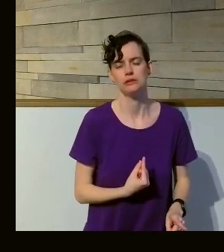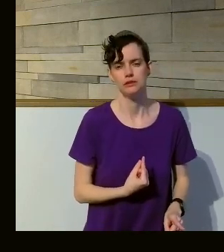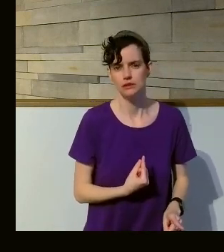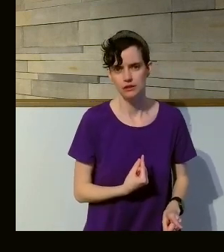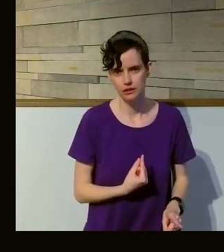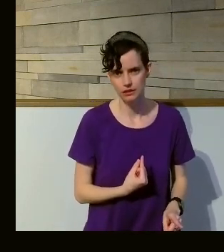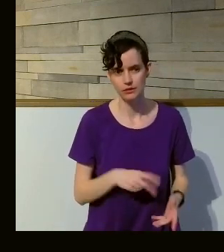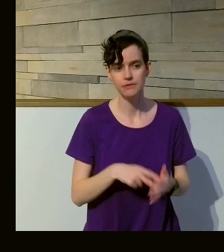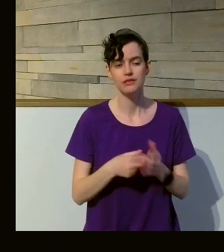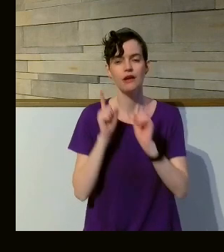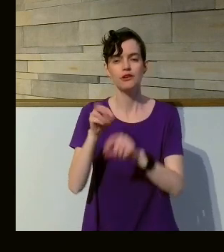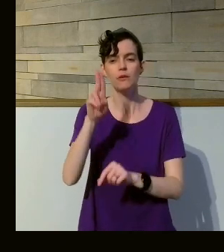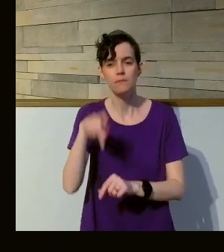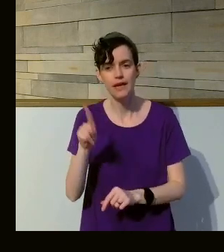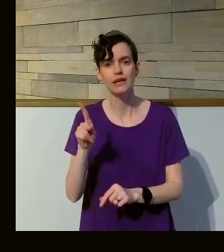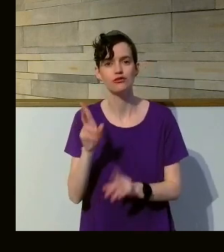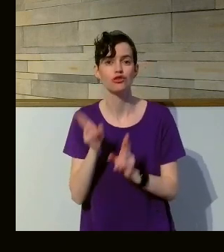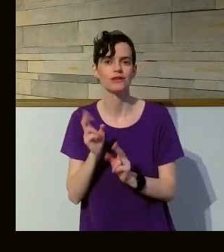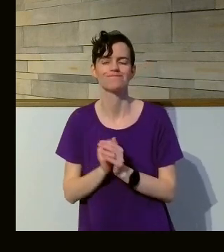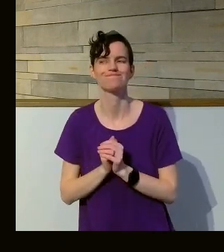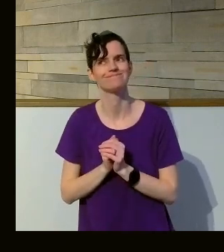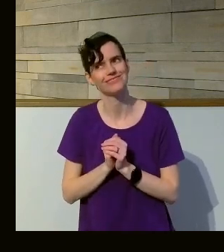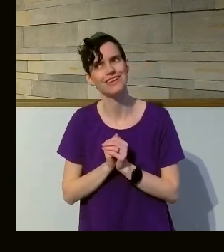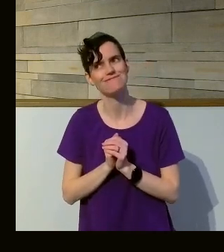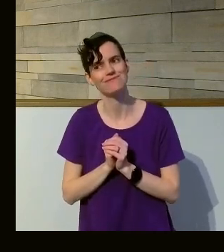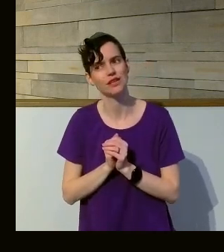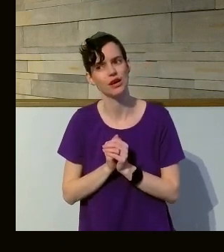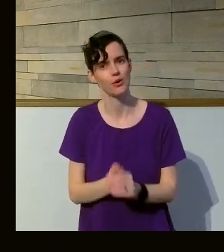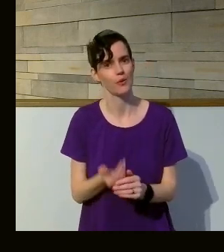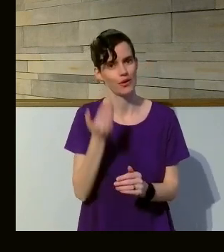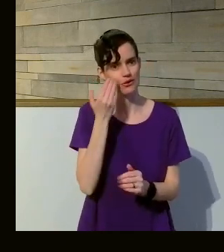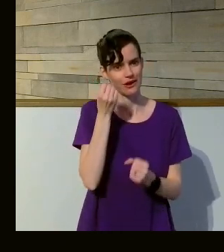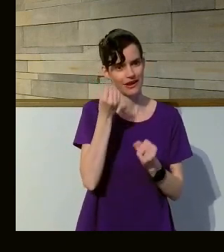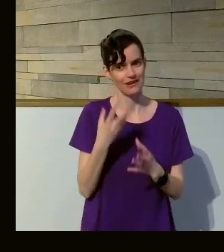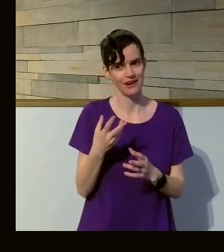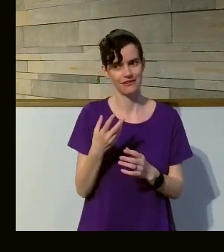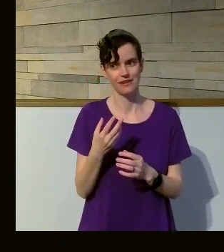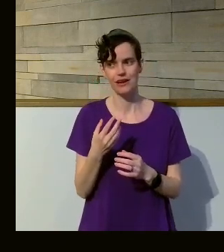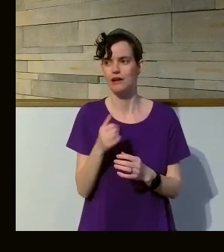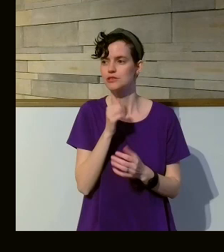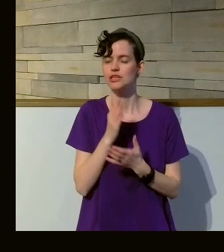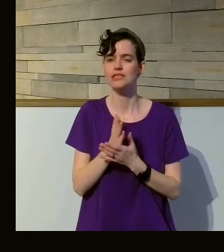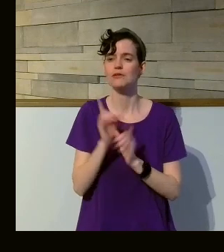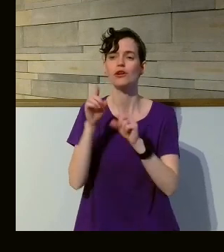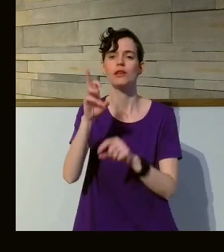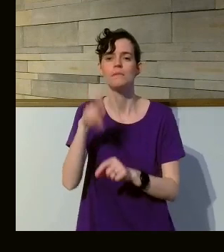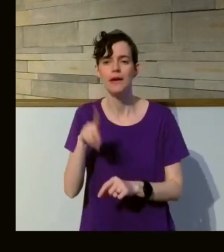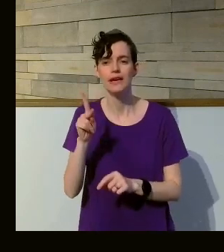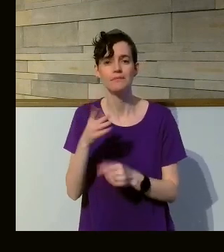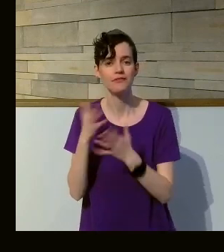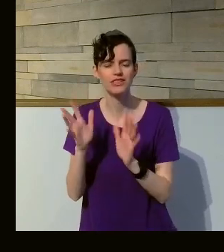Means that whenever we go to the bank real quick, we didn't know they had so many comedians around here. I'm just going to stop by the bank real quick and then be